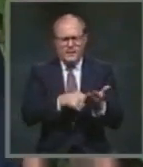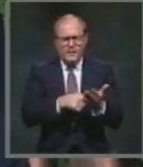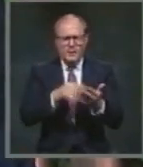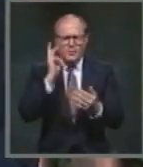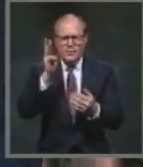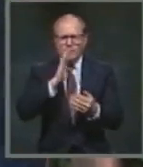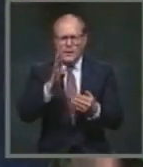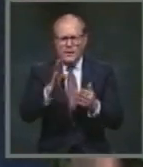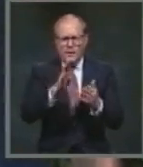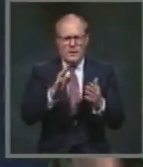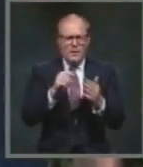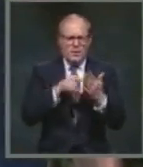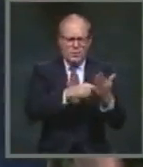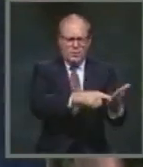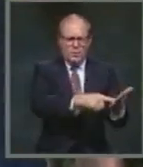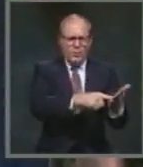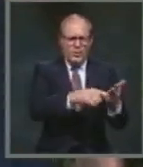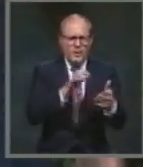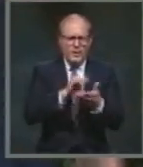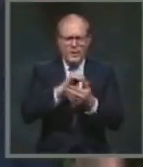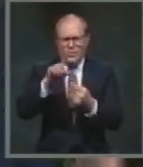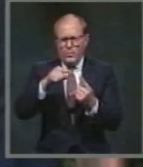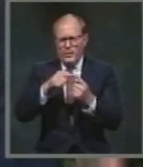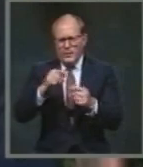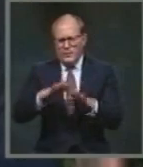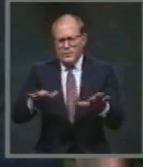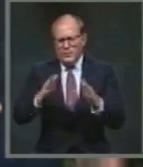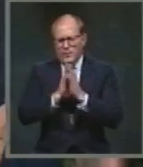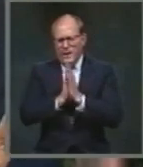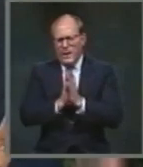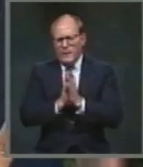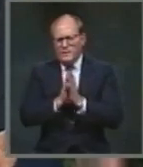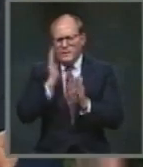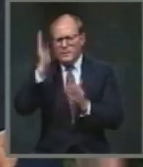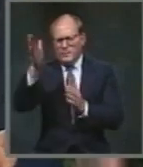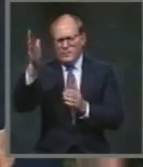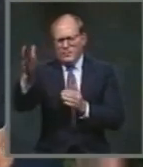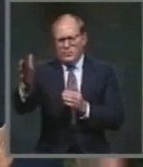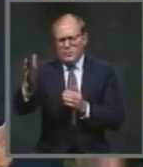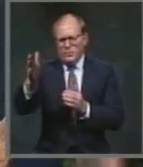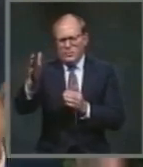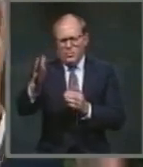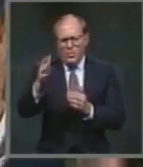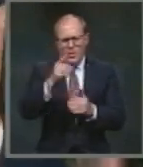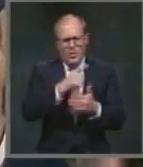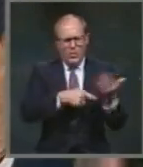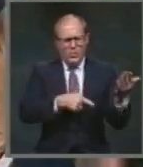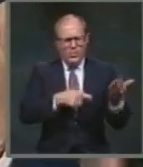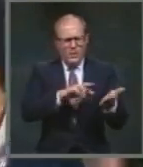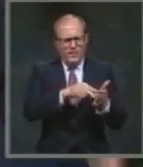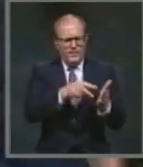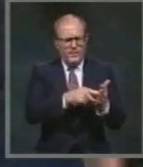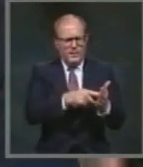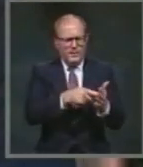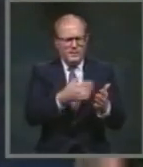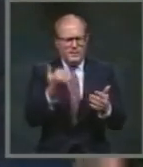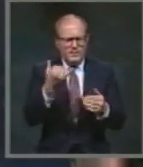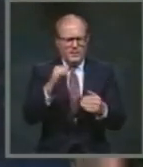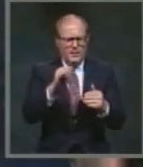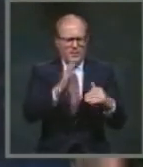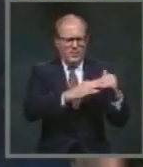be a sign among you, that when your children ask their fathers in time to come, saying, "What mean ye they by